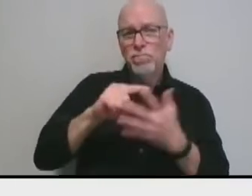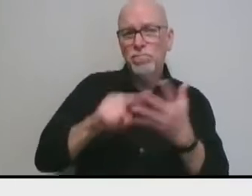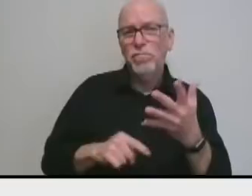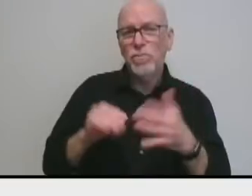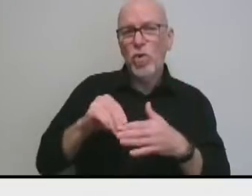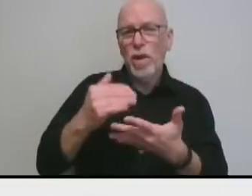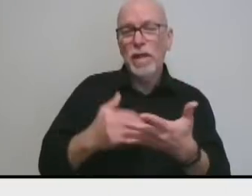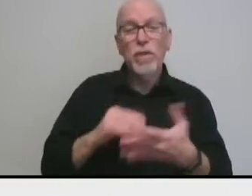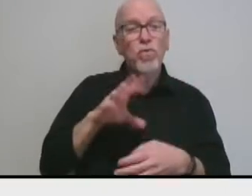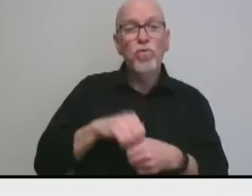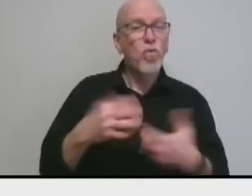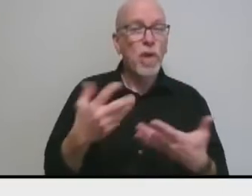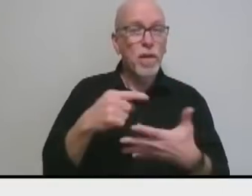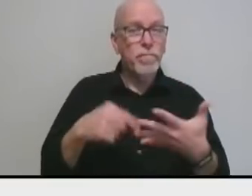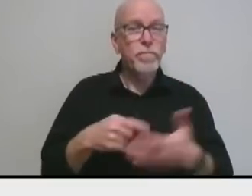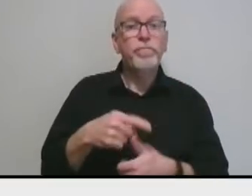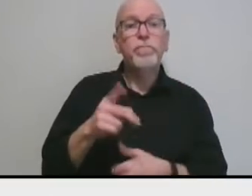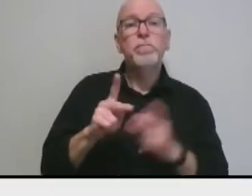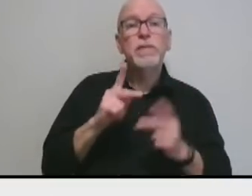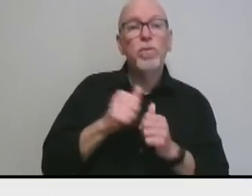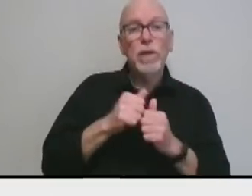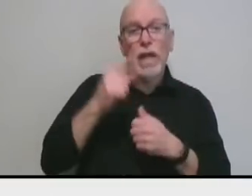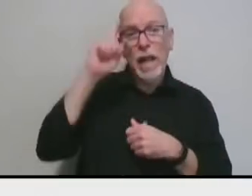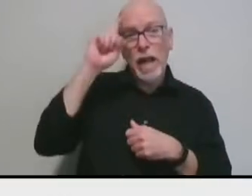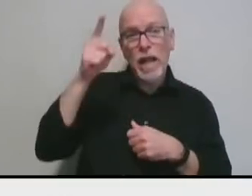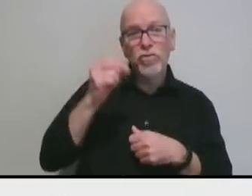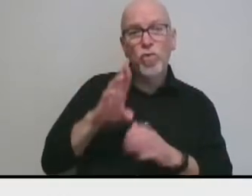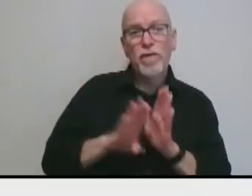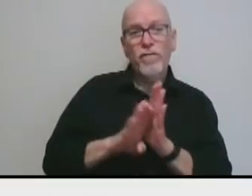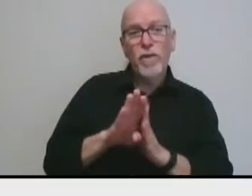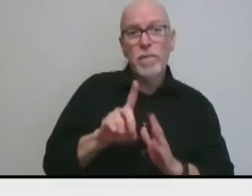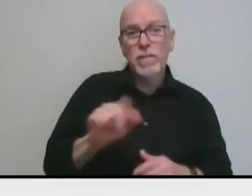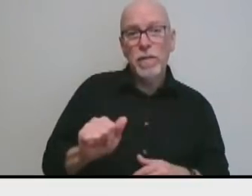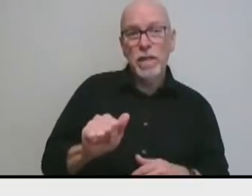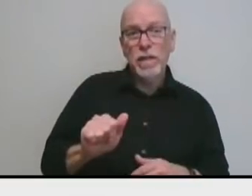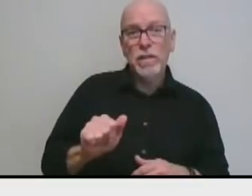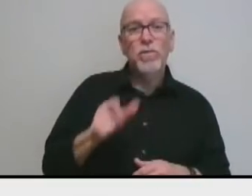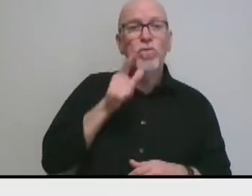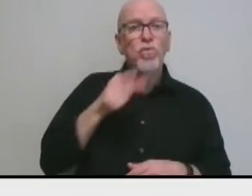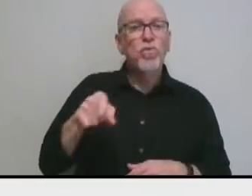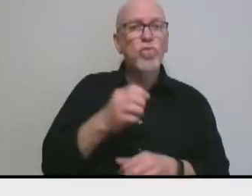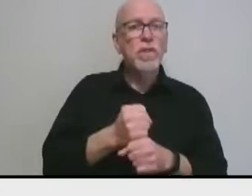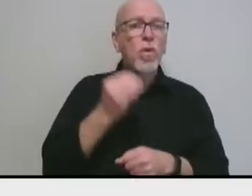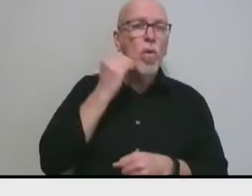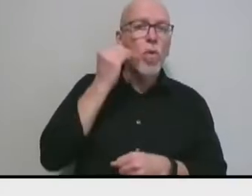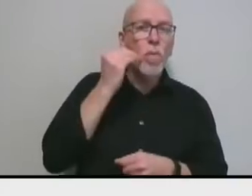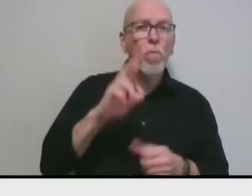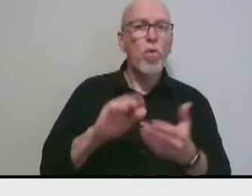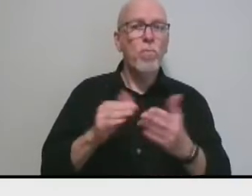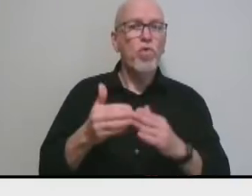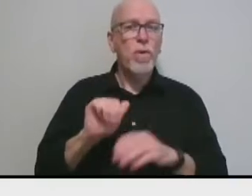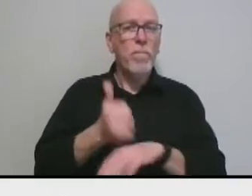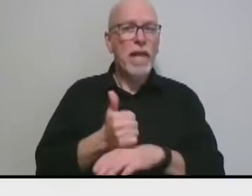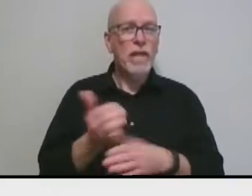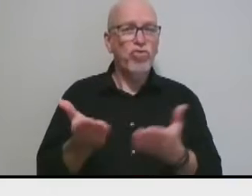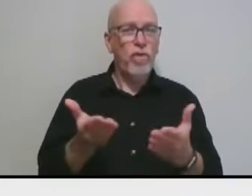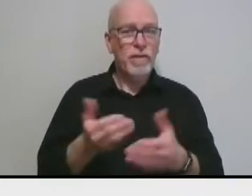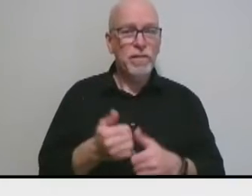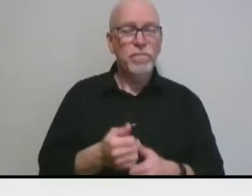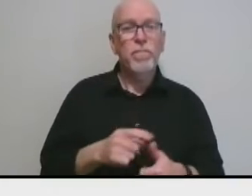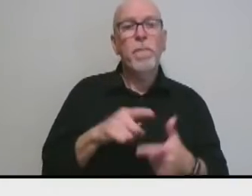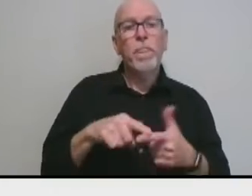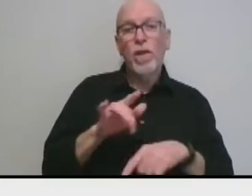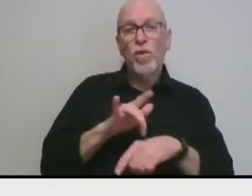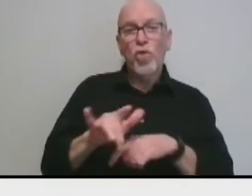Those include Hoosiers with intellectual or developmental disabilities who are receiving home or community-based services, early